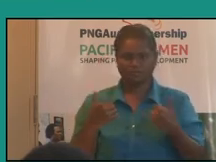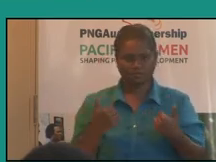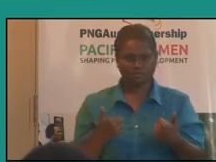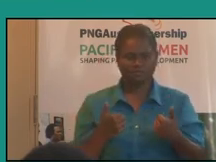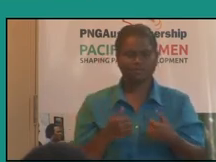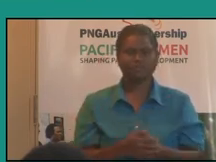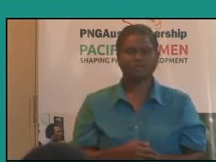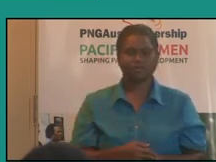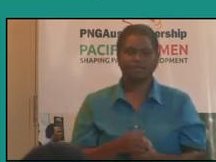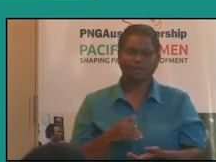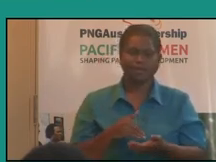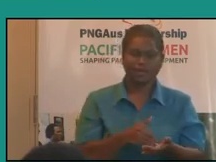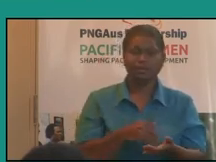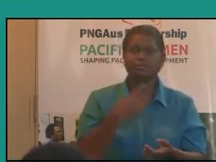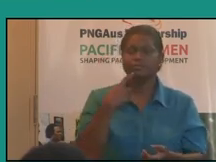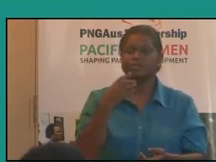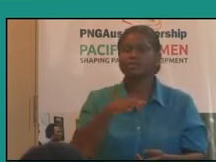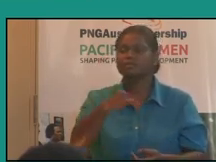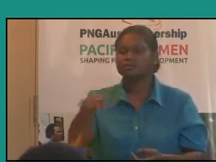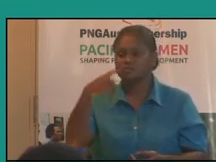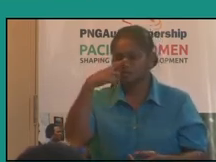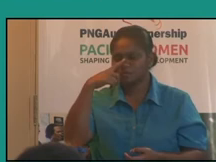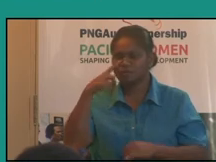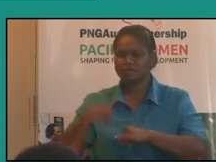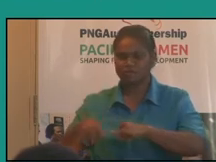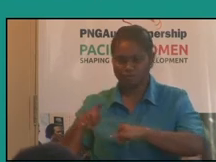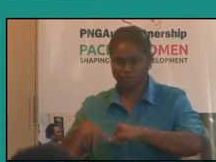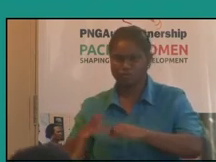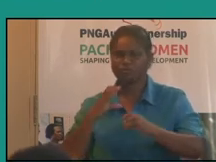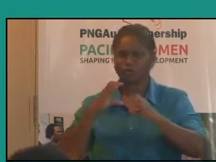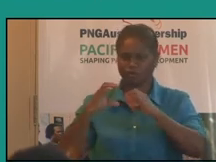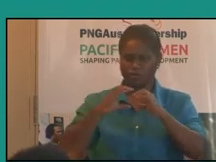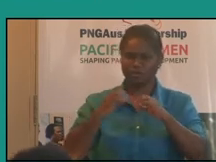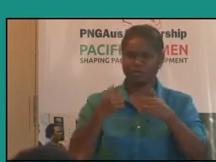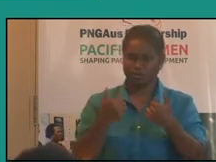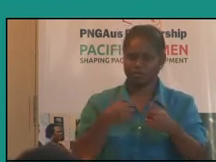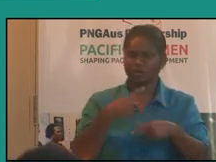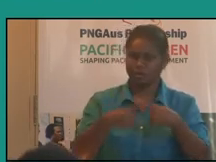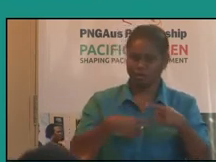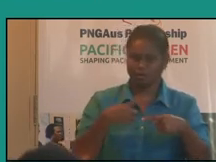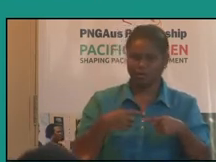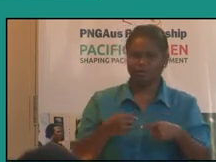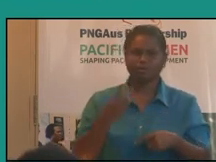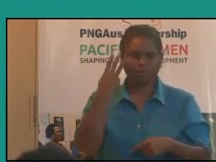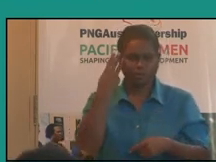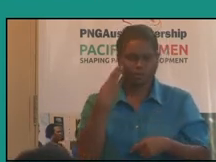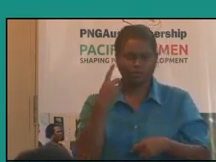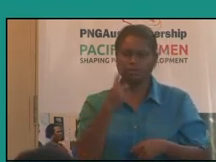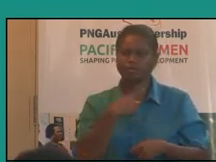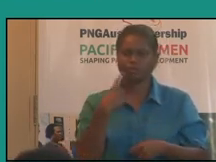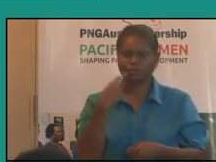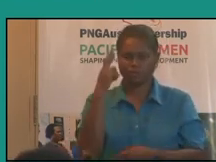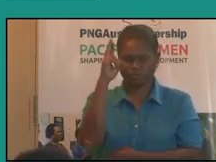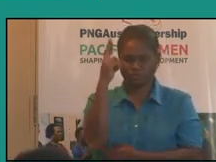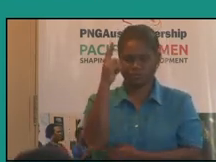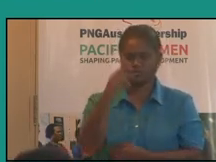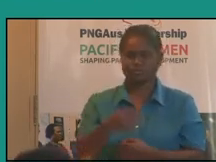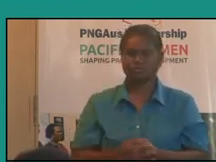voters and the candidate. And they're the ones communicating all that messaging and hurting the voters and doing a lot of work. So if we